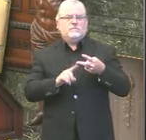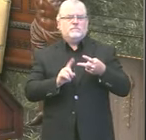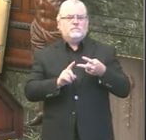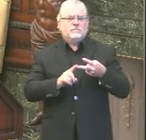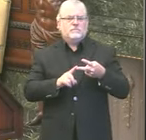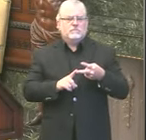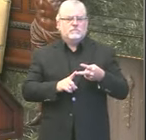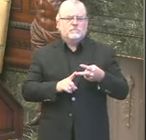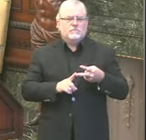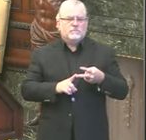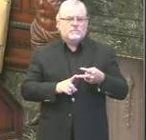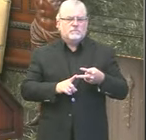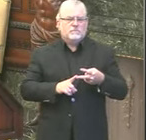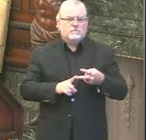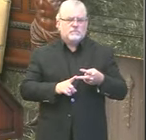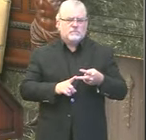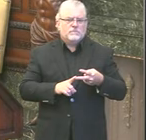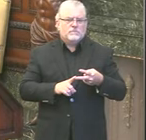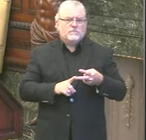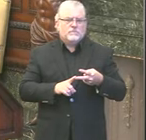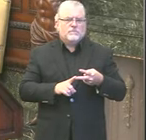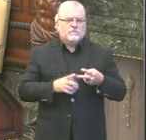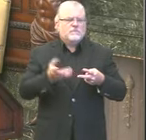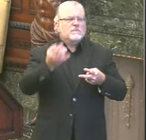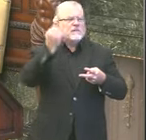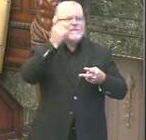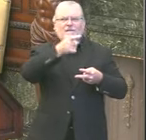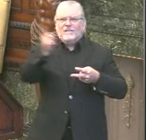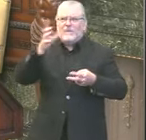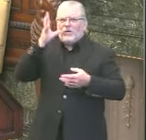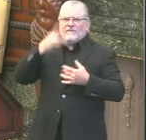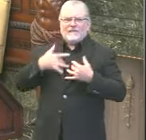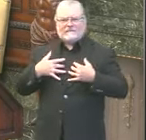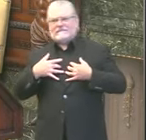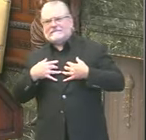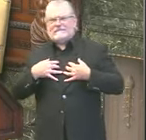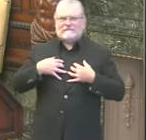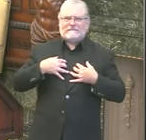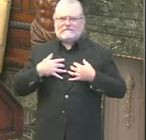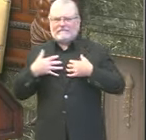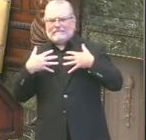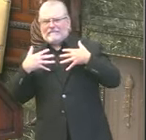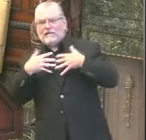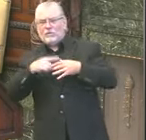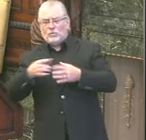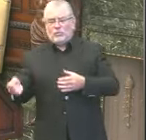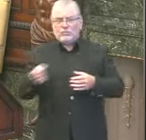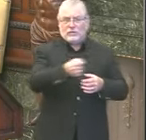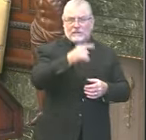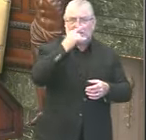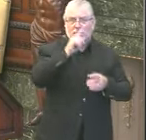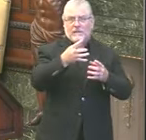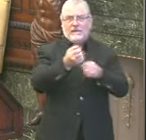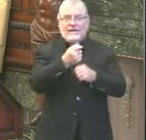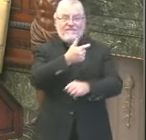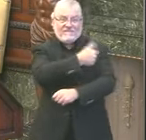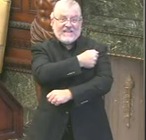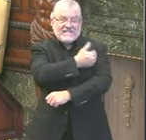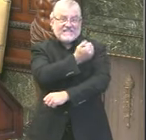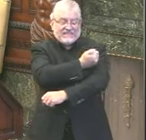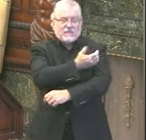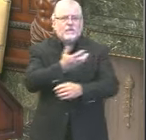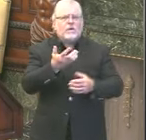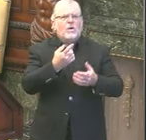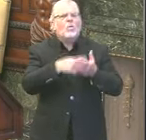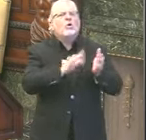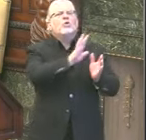vaccinated? Thanks for asking those questions. We are concerned that the number of children getting vaccinated, particularly the number of children